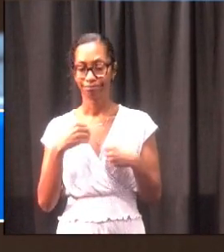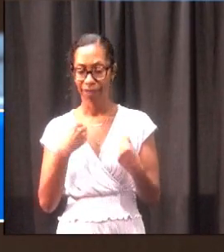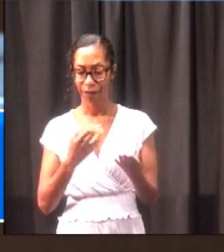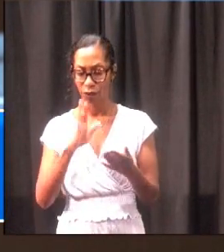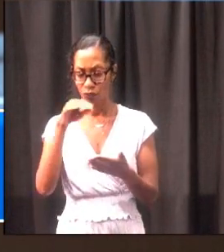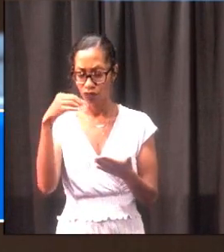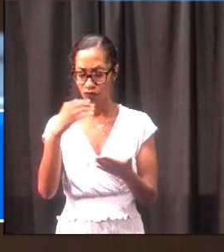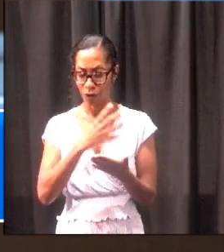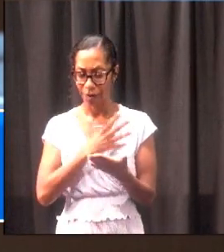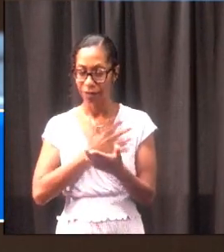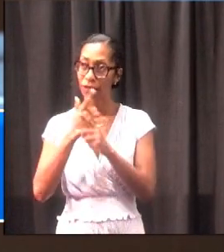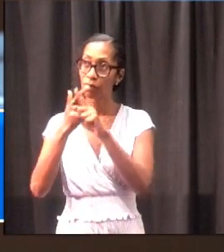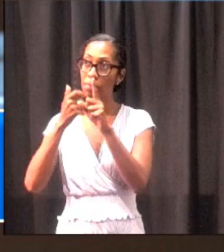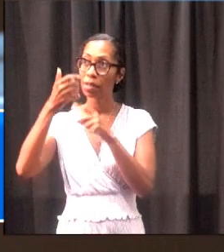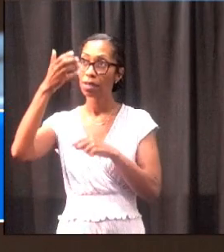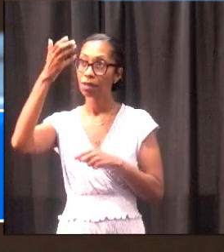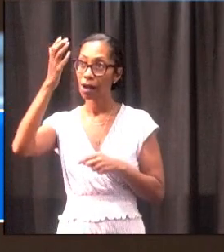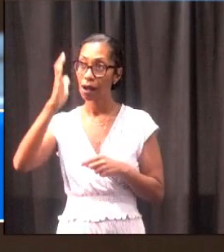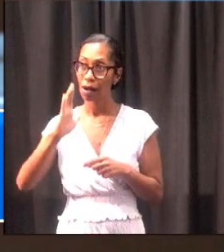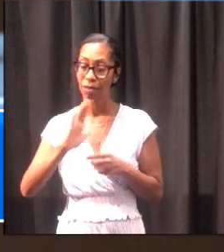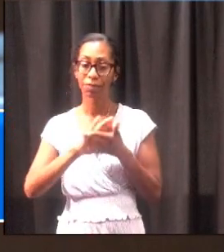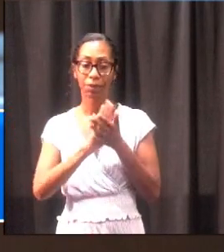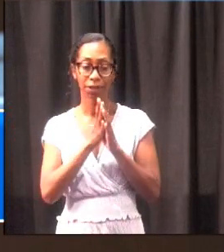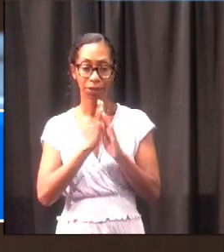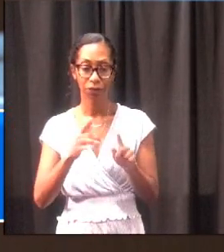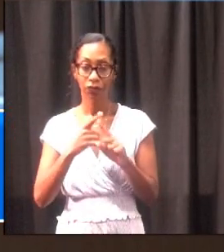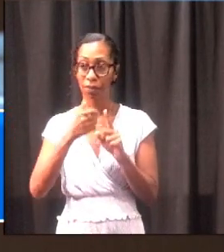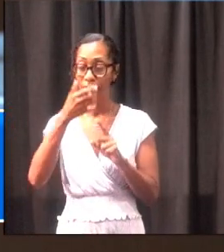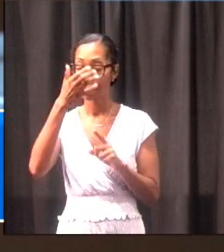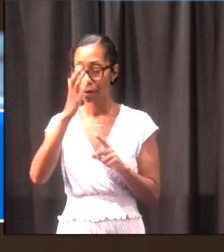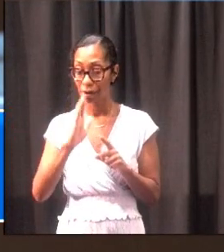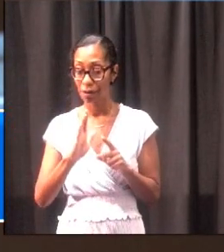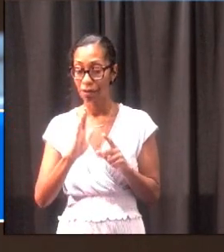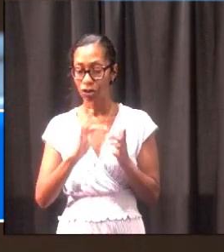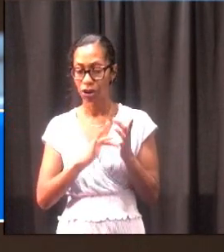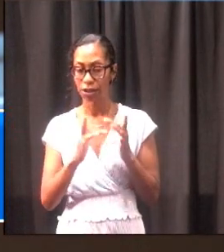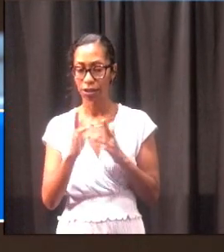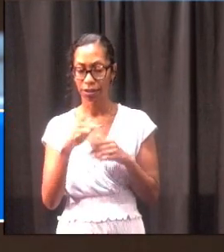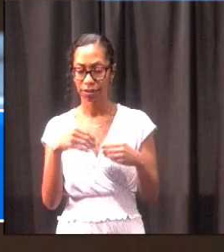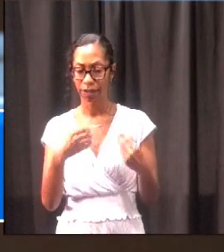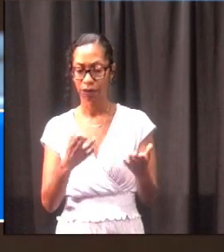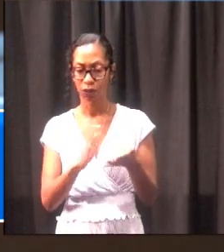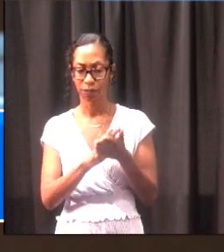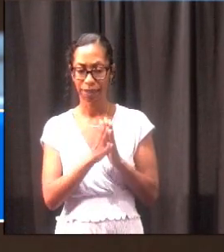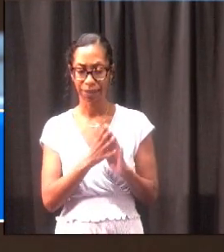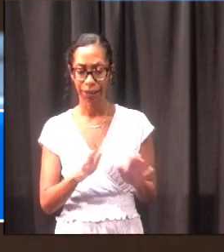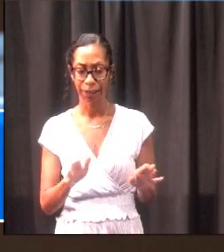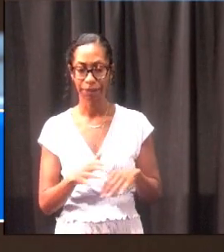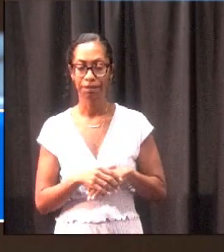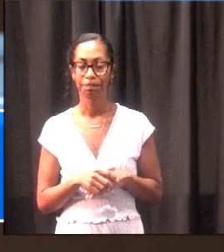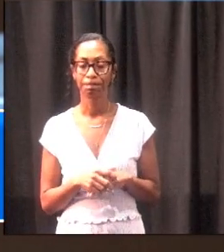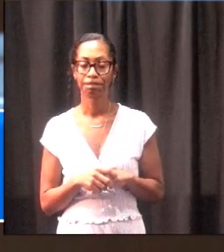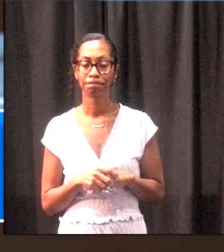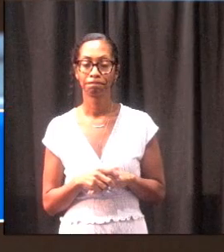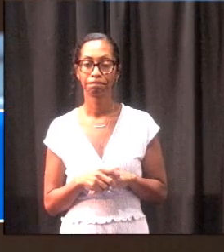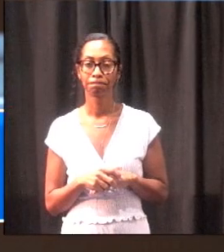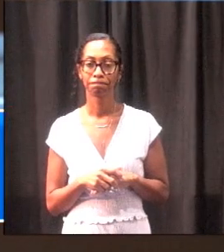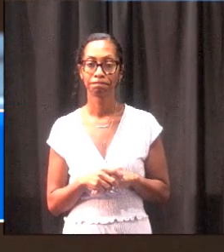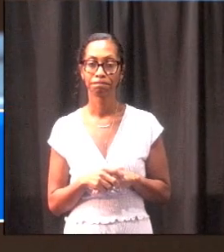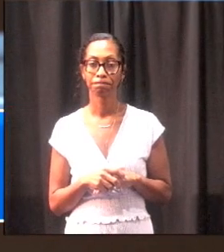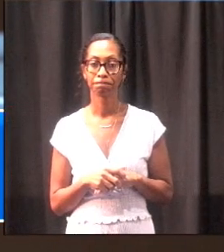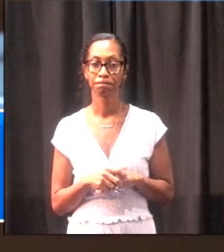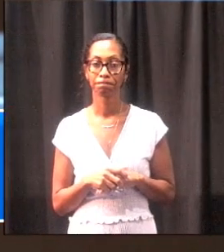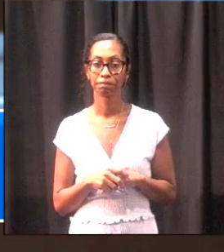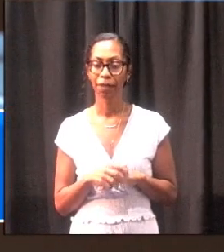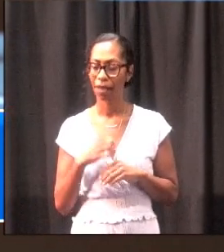and peace from God our Father and the Lord Jesus Christ. He says, I thank my God always